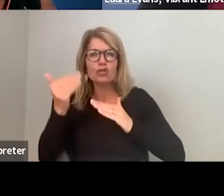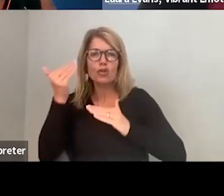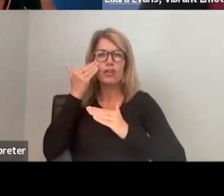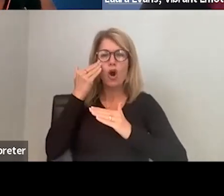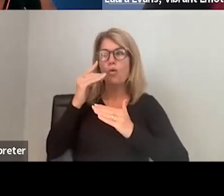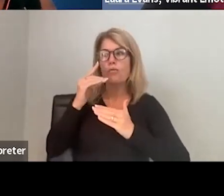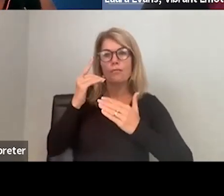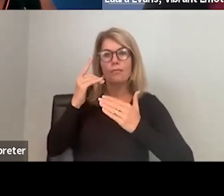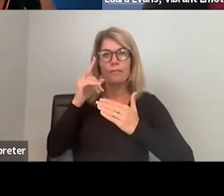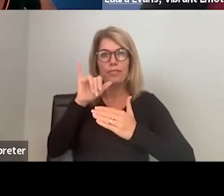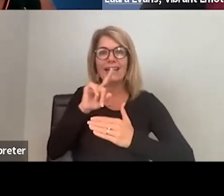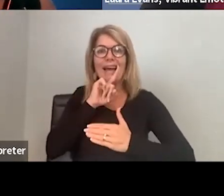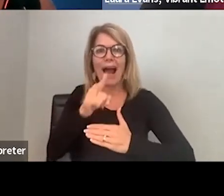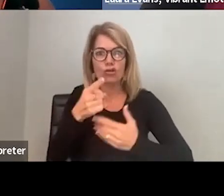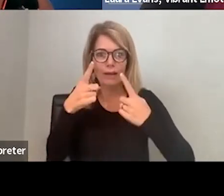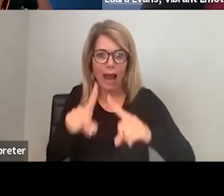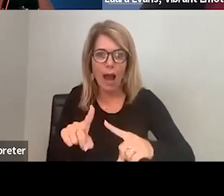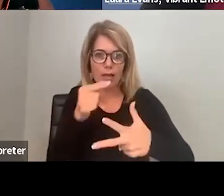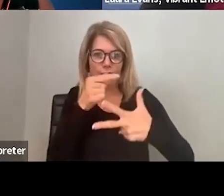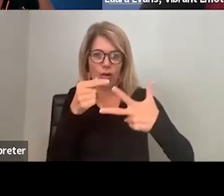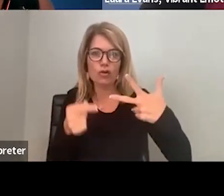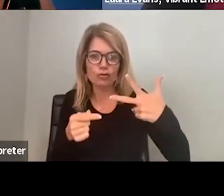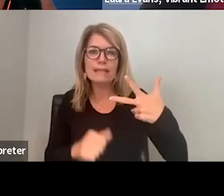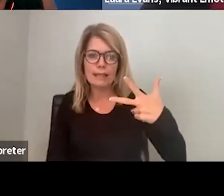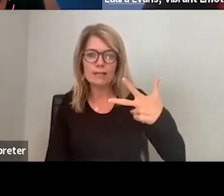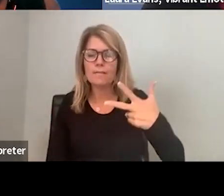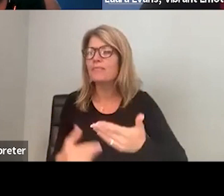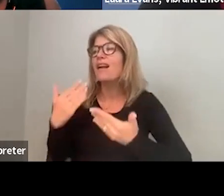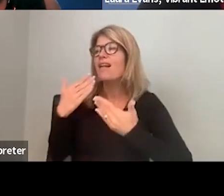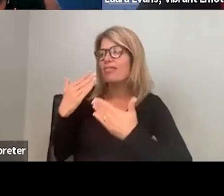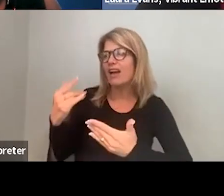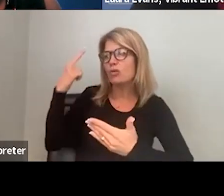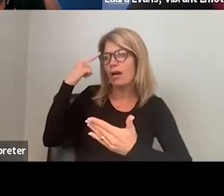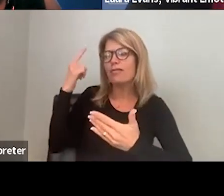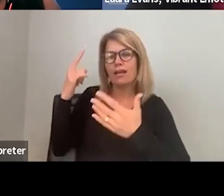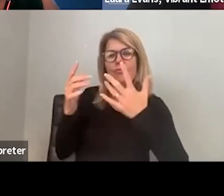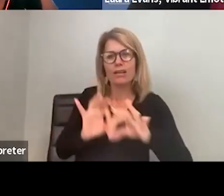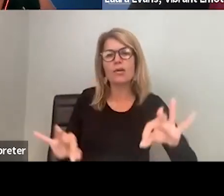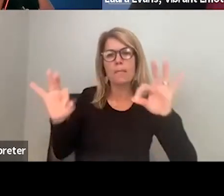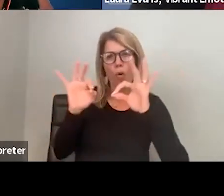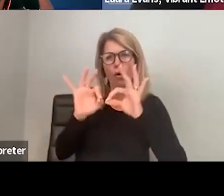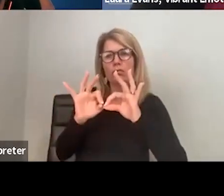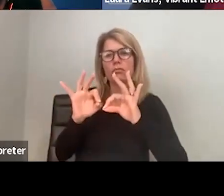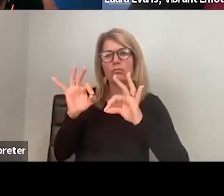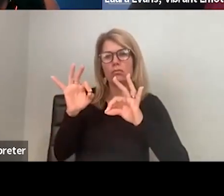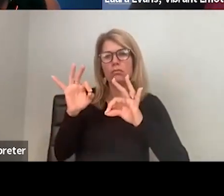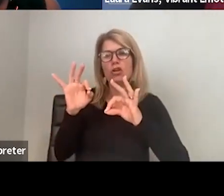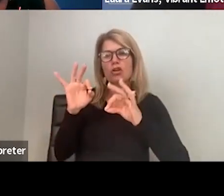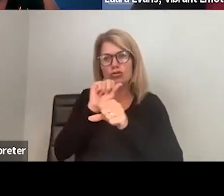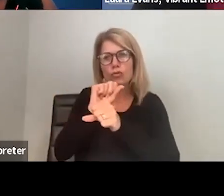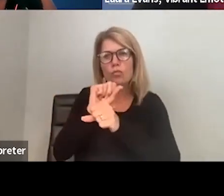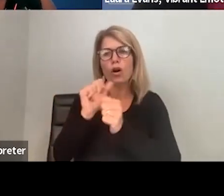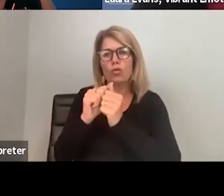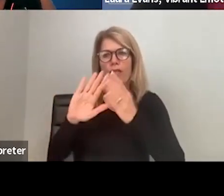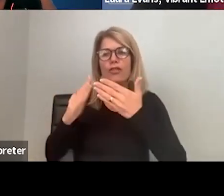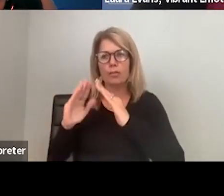actually happening. Thank you. I think that's important in terms of the community and working with the community. I